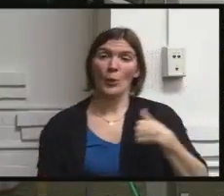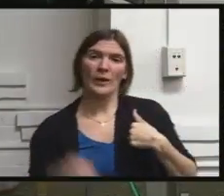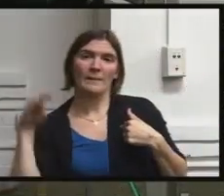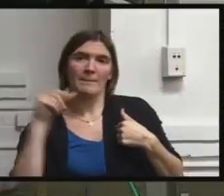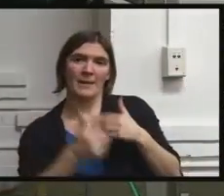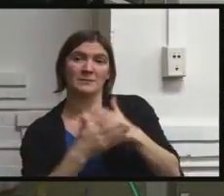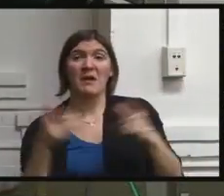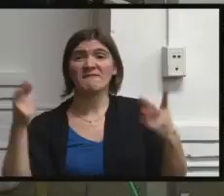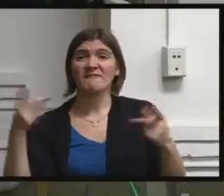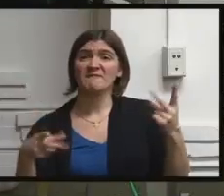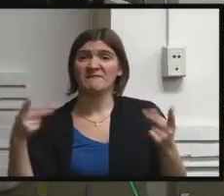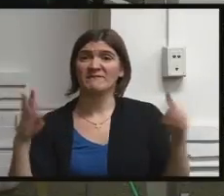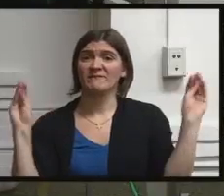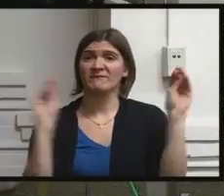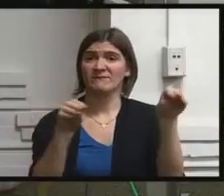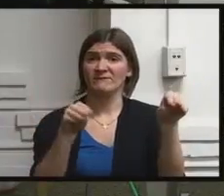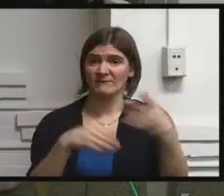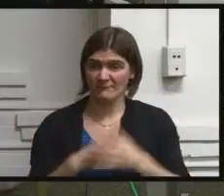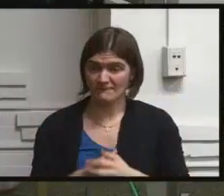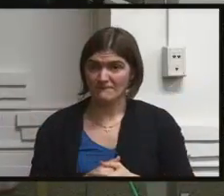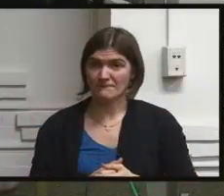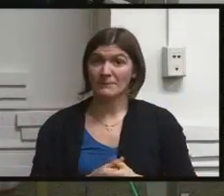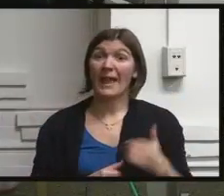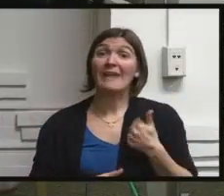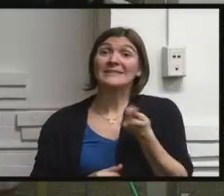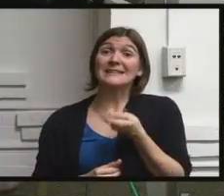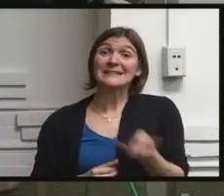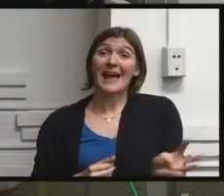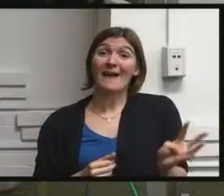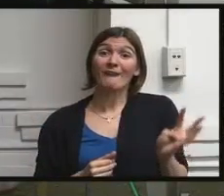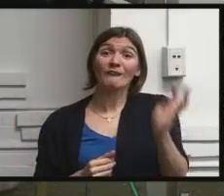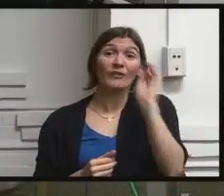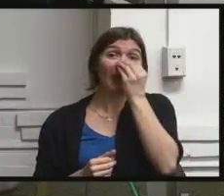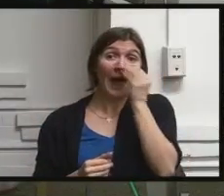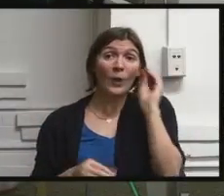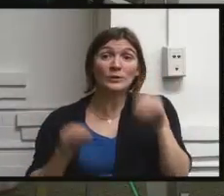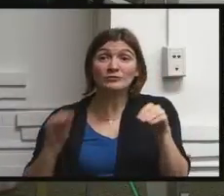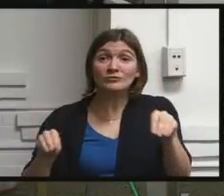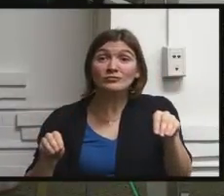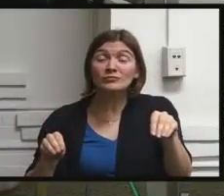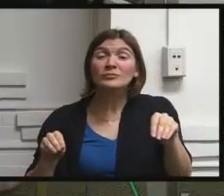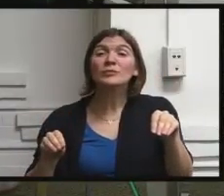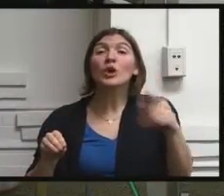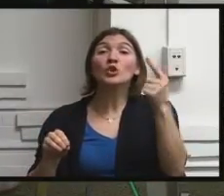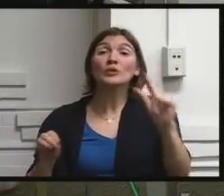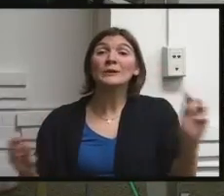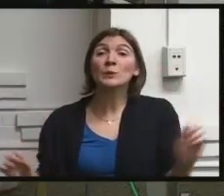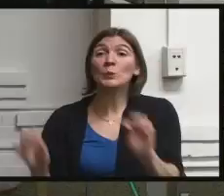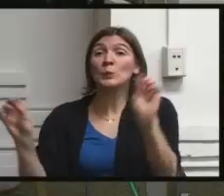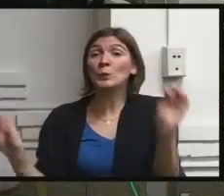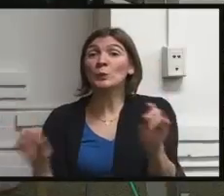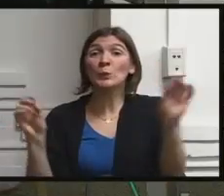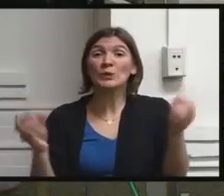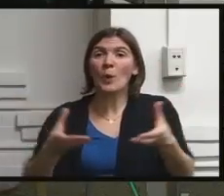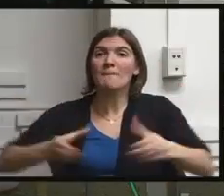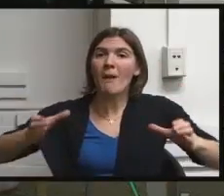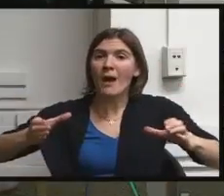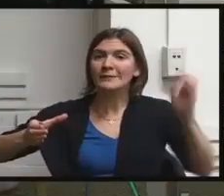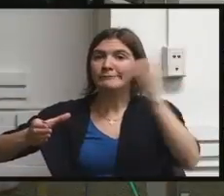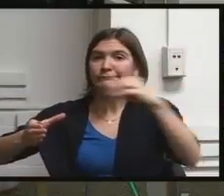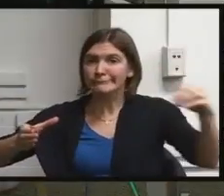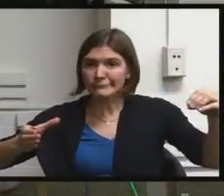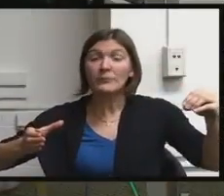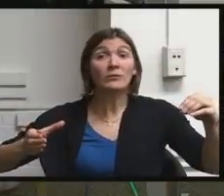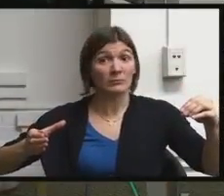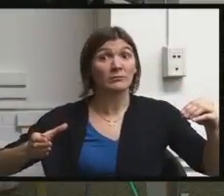a portion. And also there are several plantings that are in front of the storefronts outside of the buckets that we